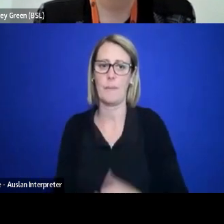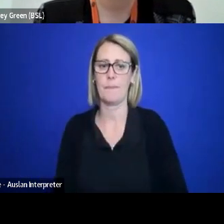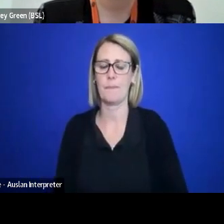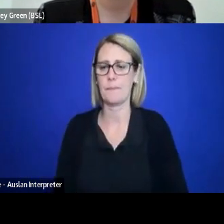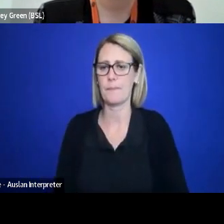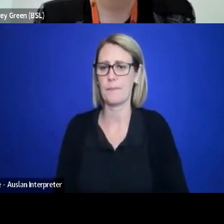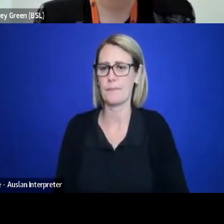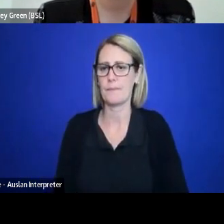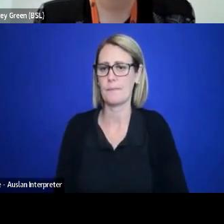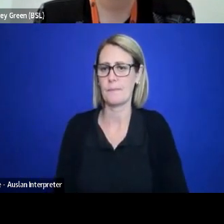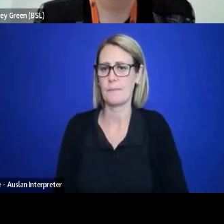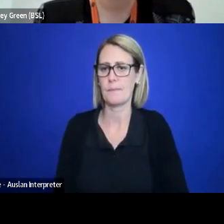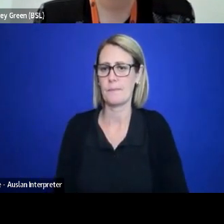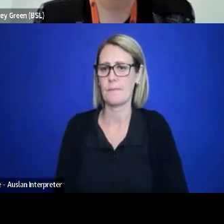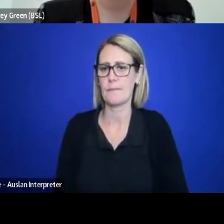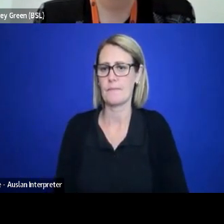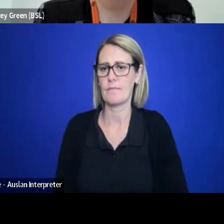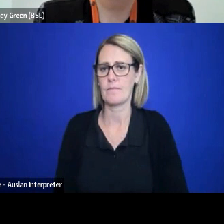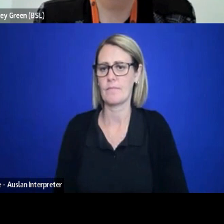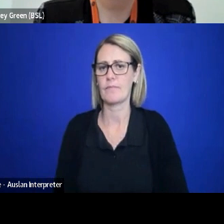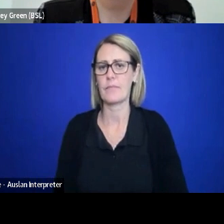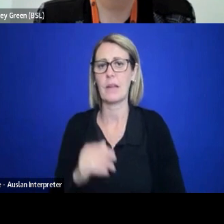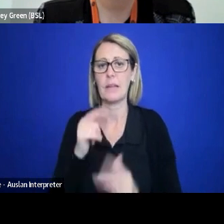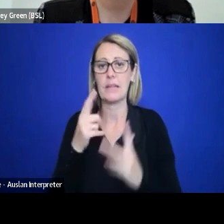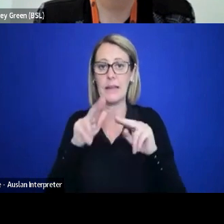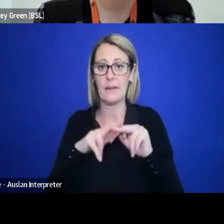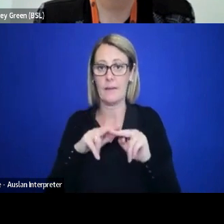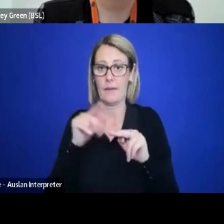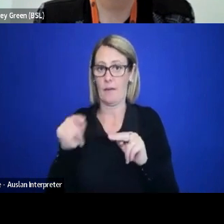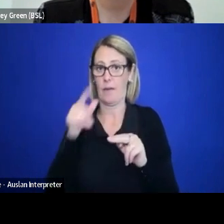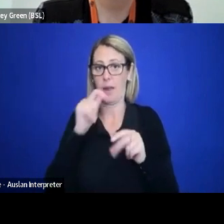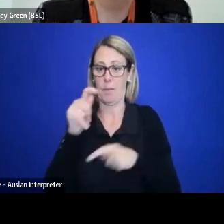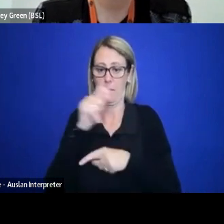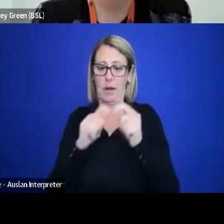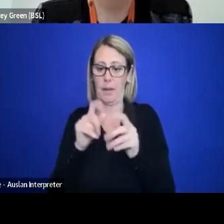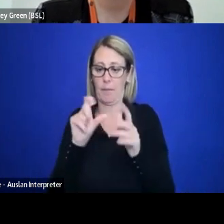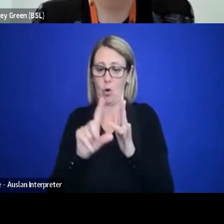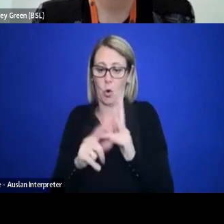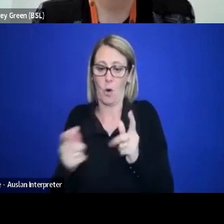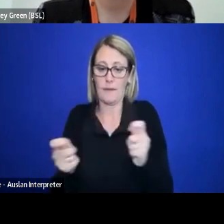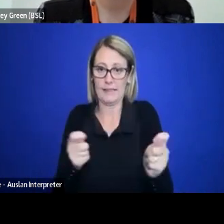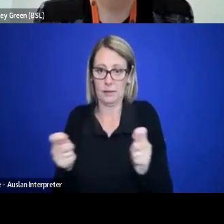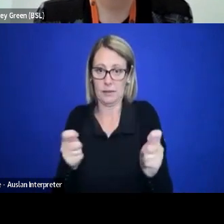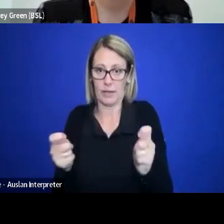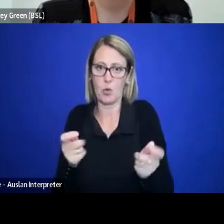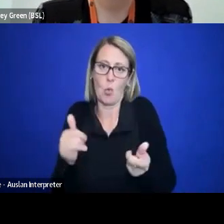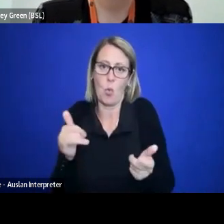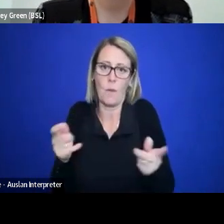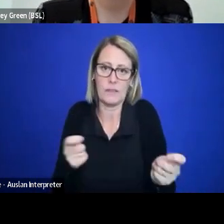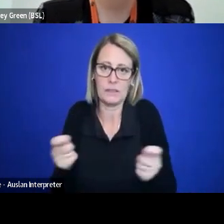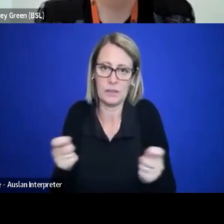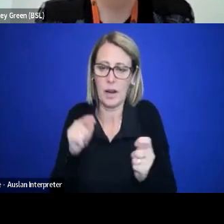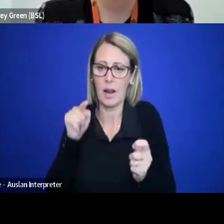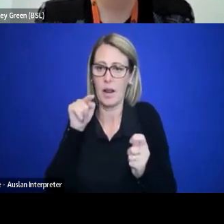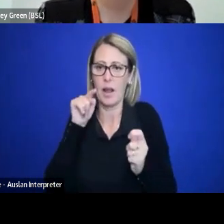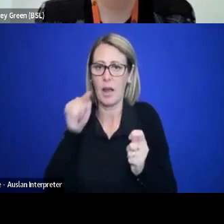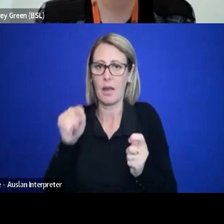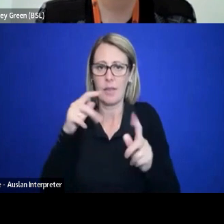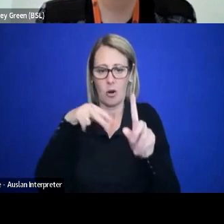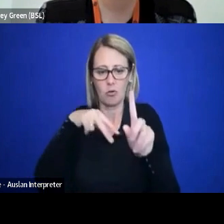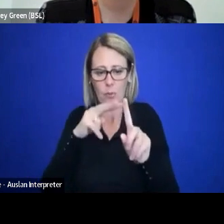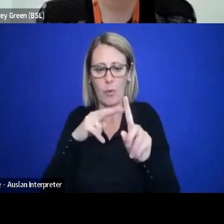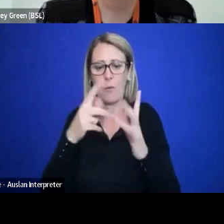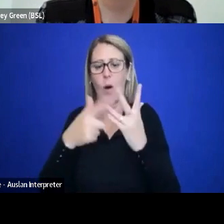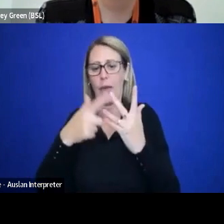also by giving them co-facilitating or just facilitating, they are being the role model for other young people to